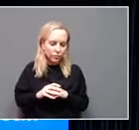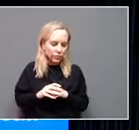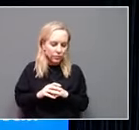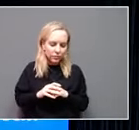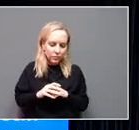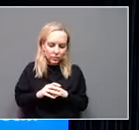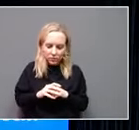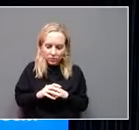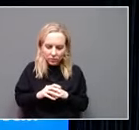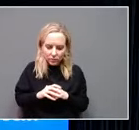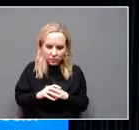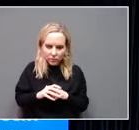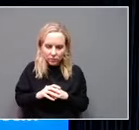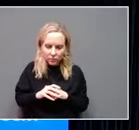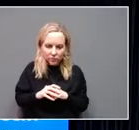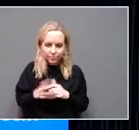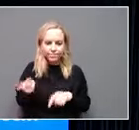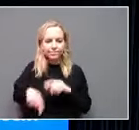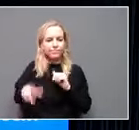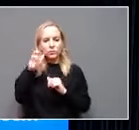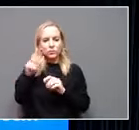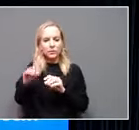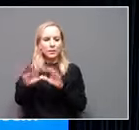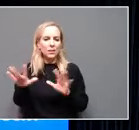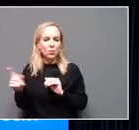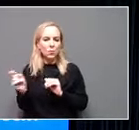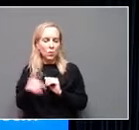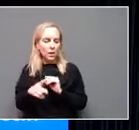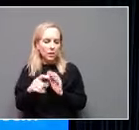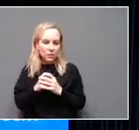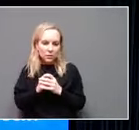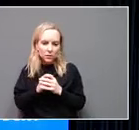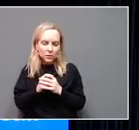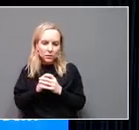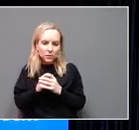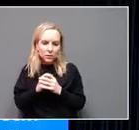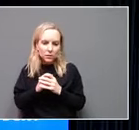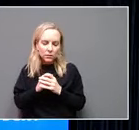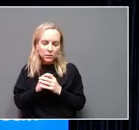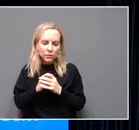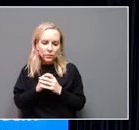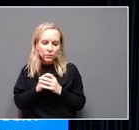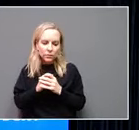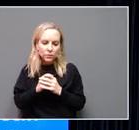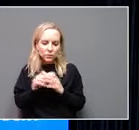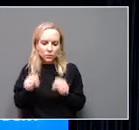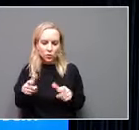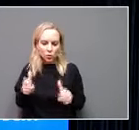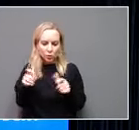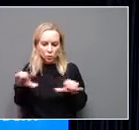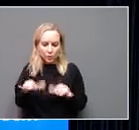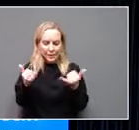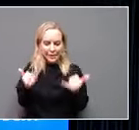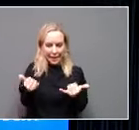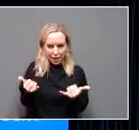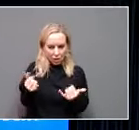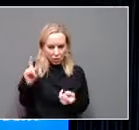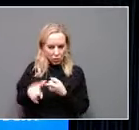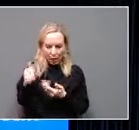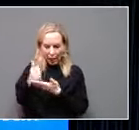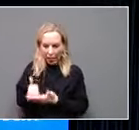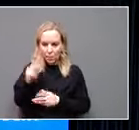you want to buy. Are there any specific programs or things that you can do quickly that you would like to do now to help people